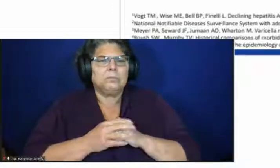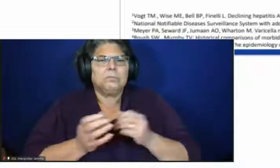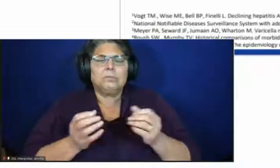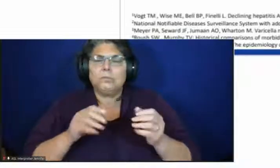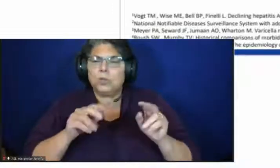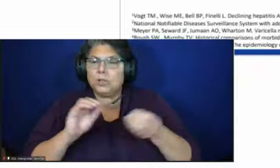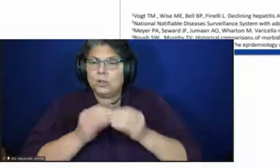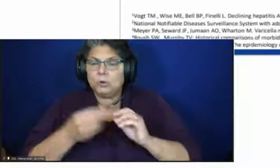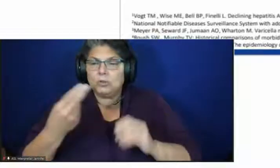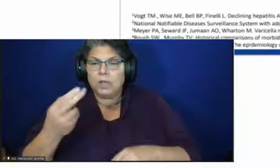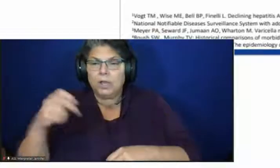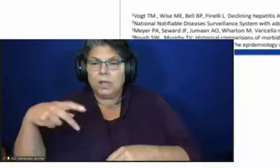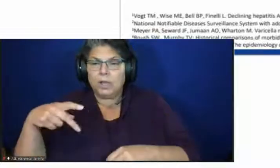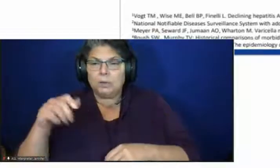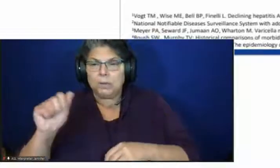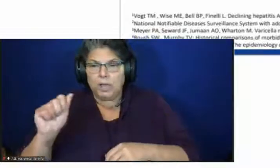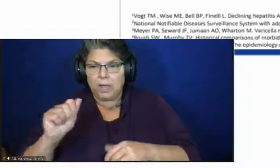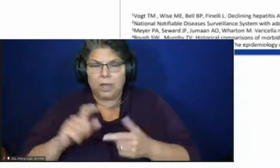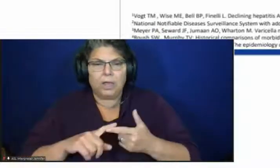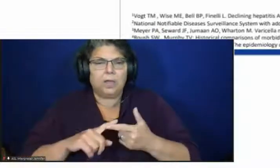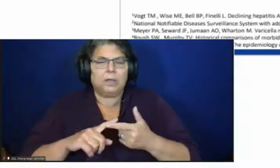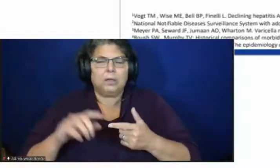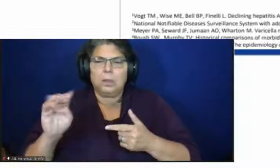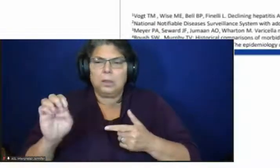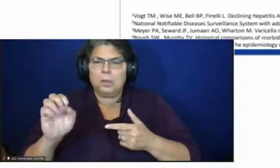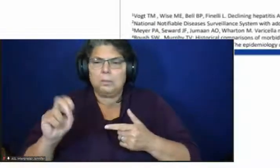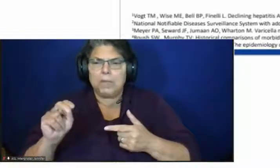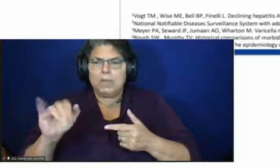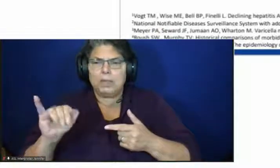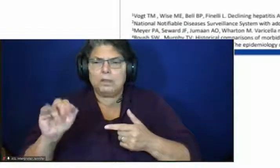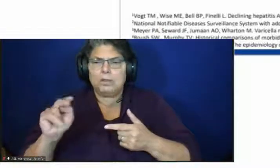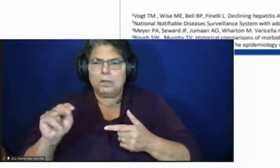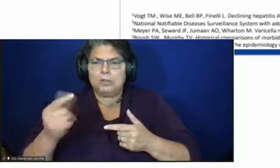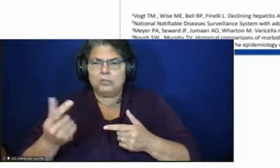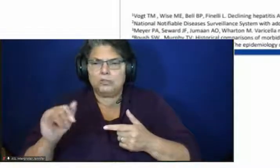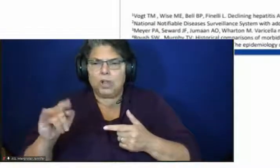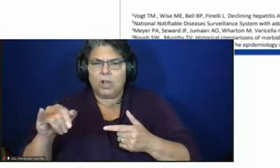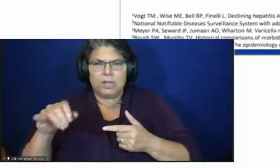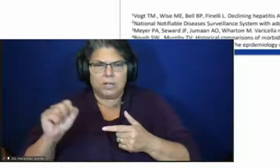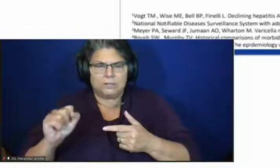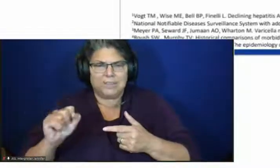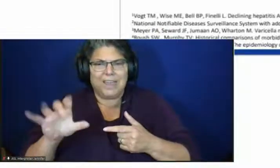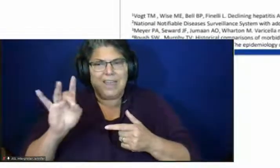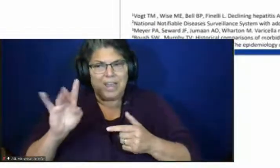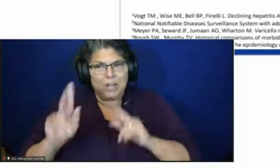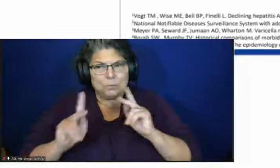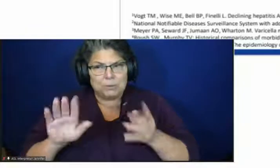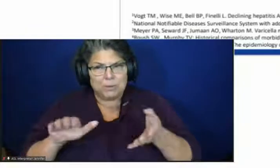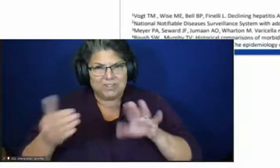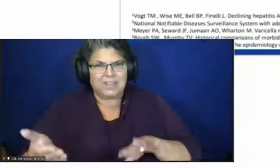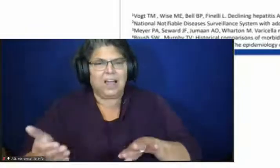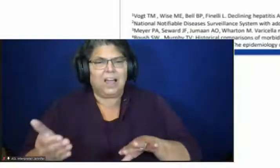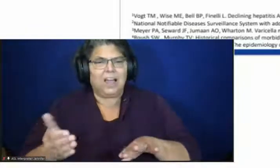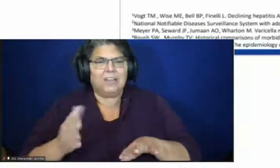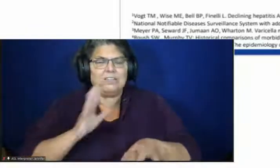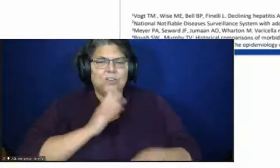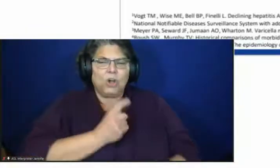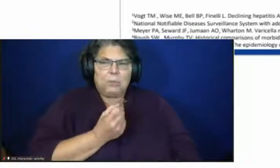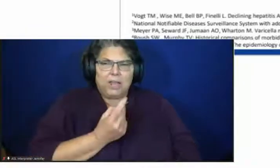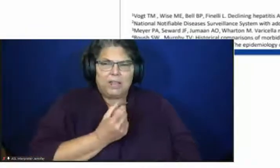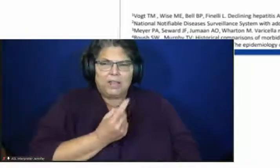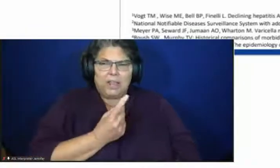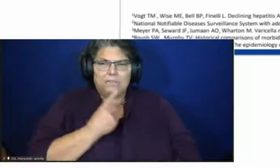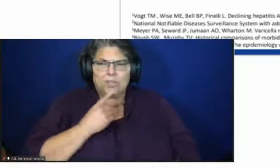hepatitis A, meningococcal or meningitis, 8 deaths in the age group 11 to